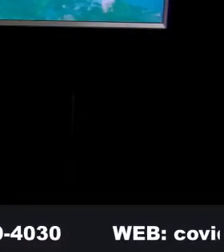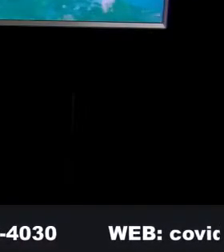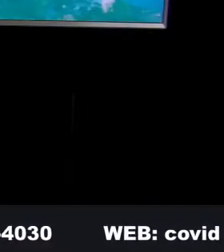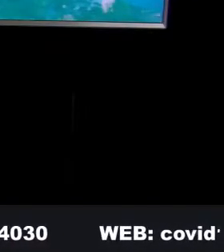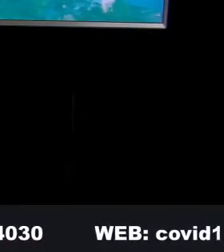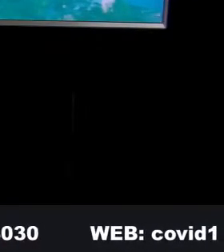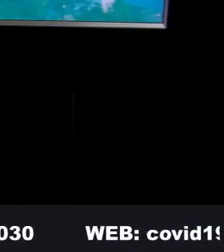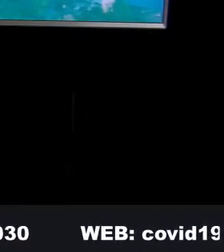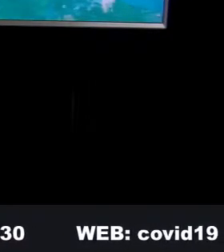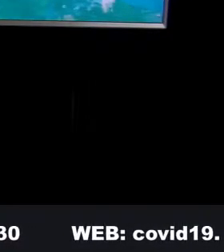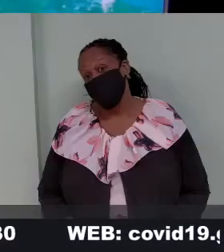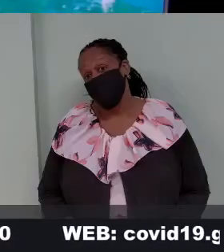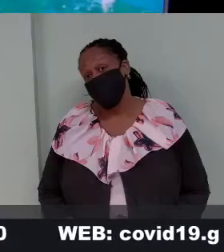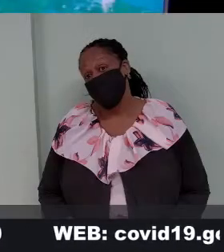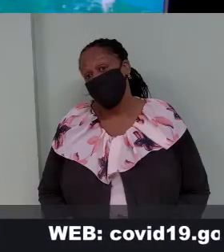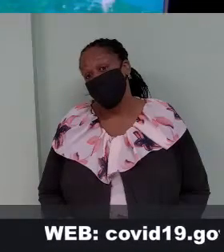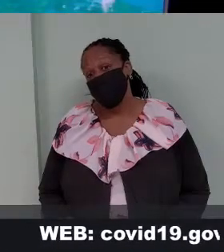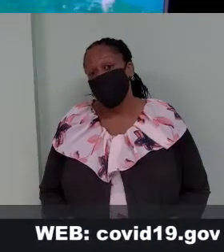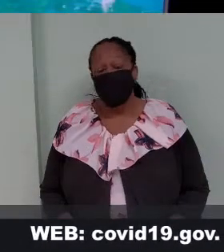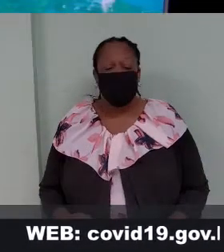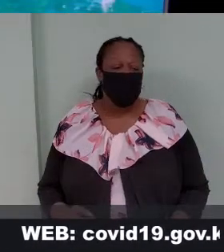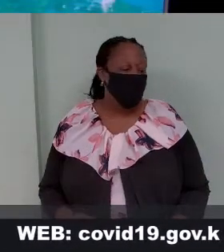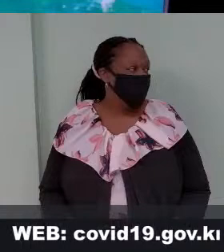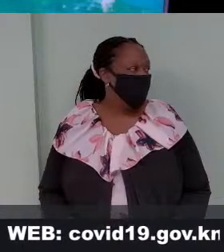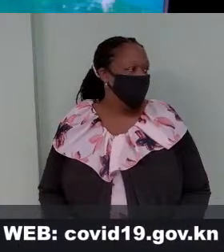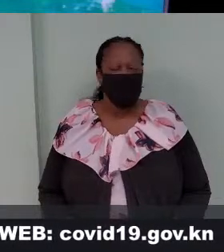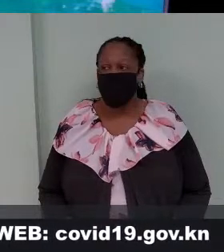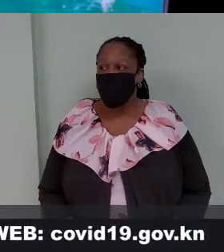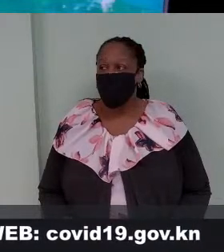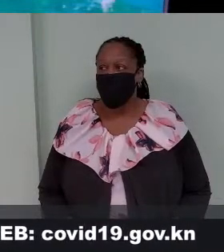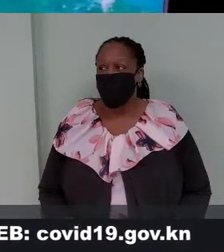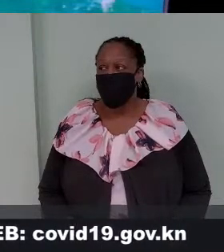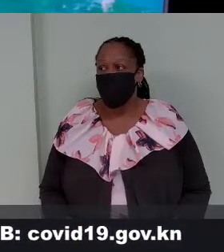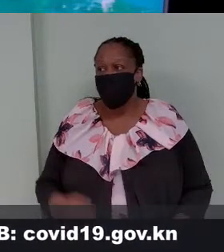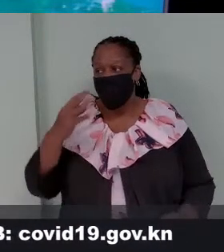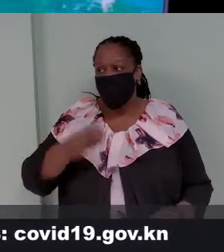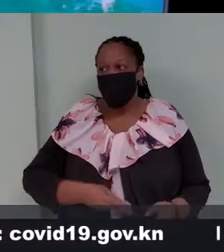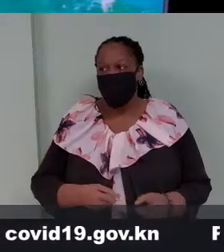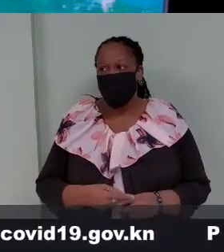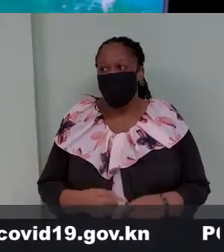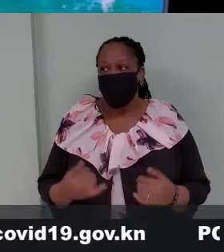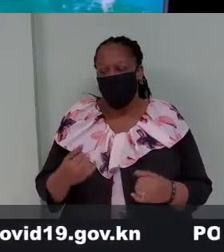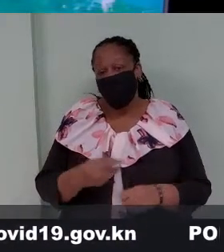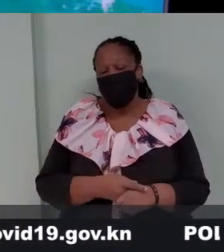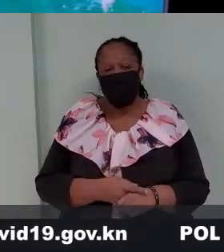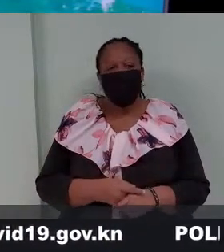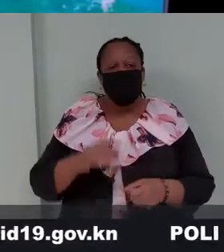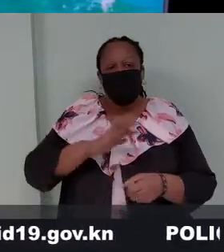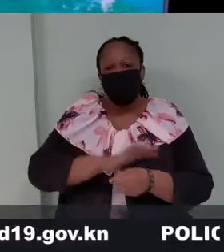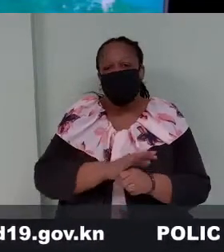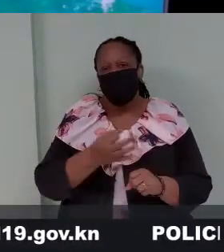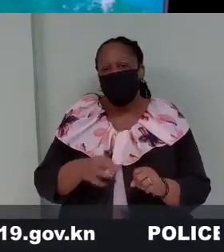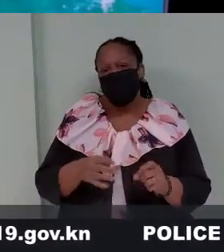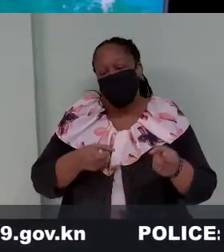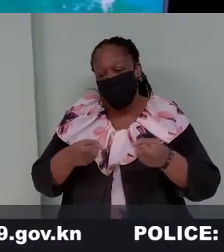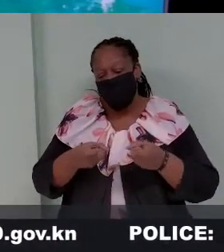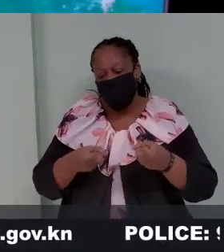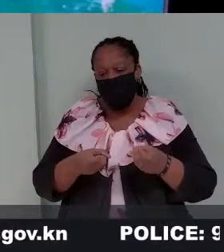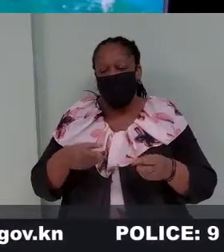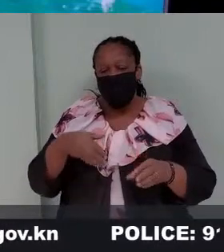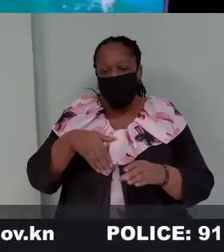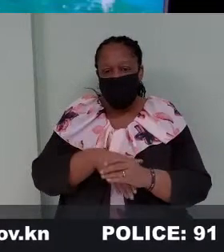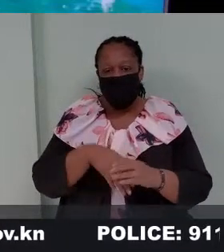COVID-19 pandemic here in St. Kitts and Nevis. The pandemic is still with us many